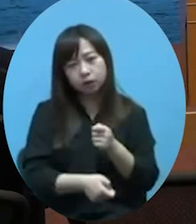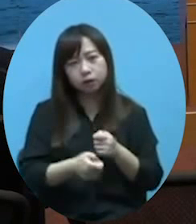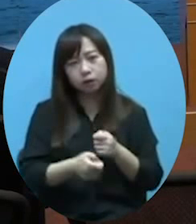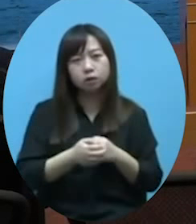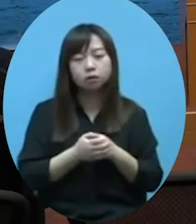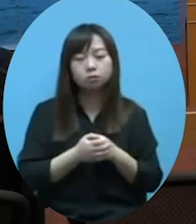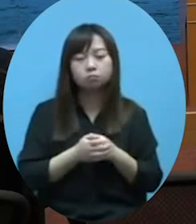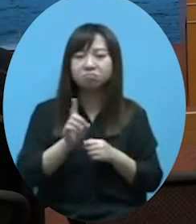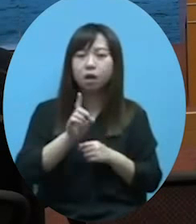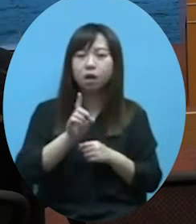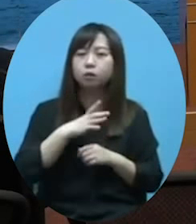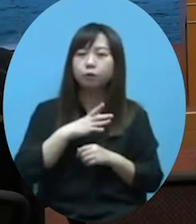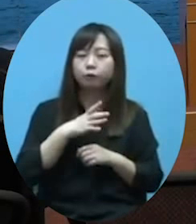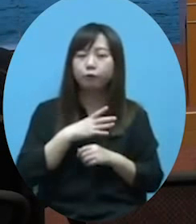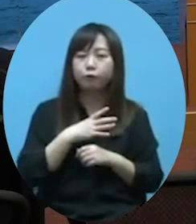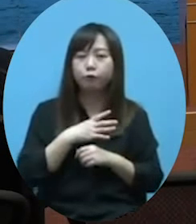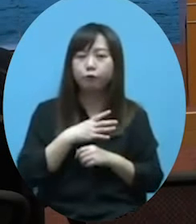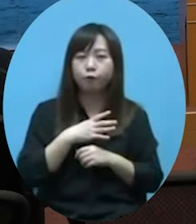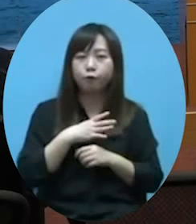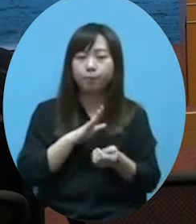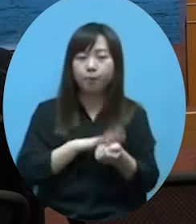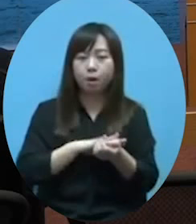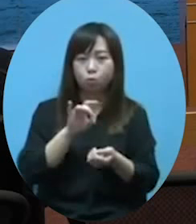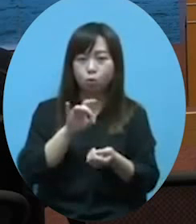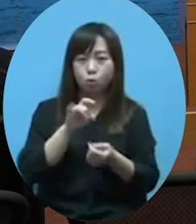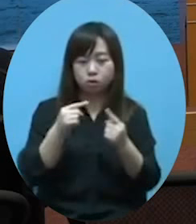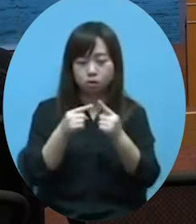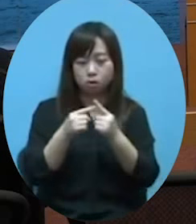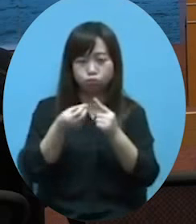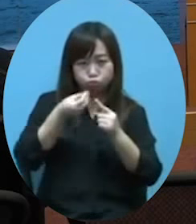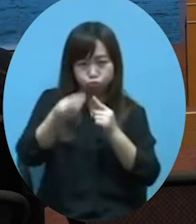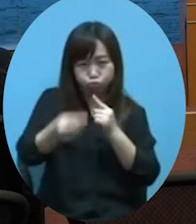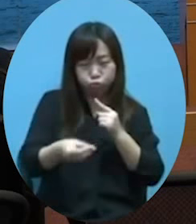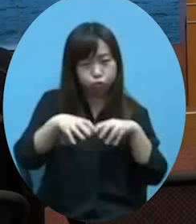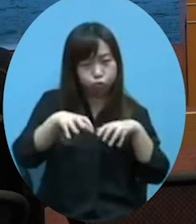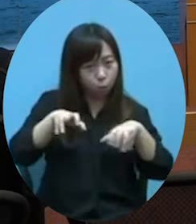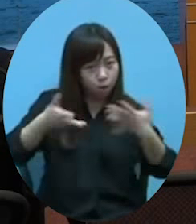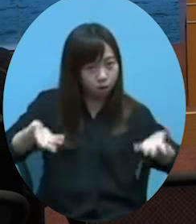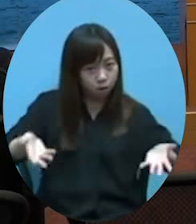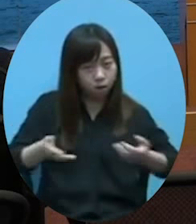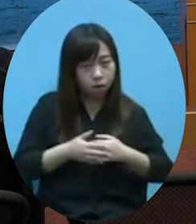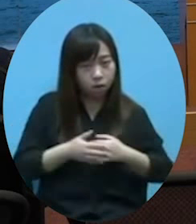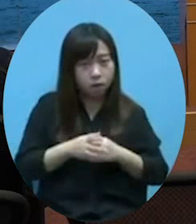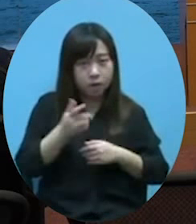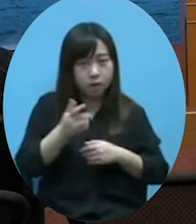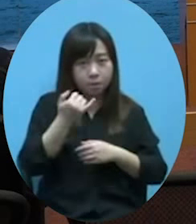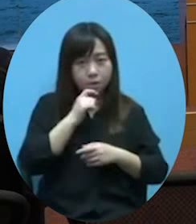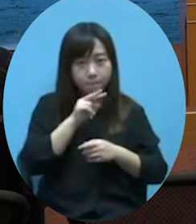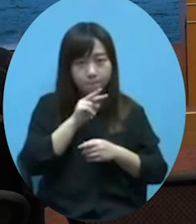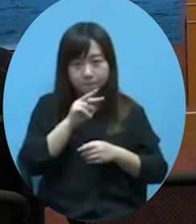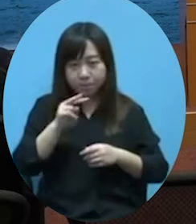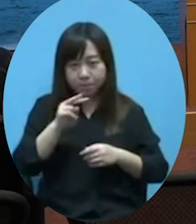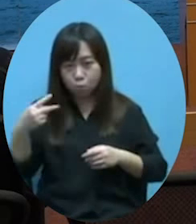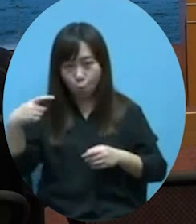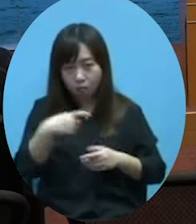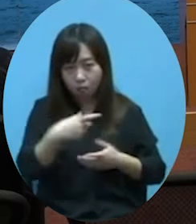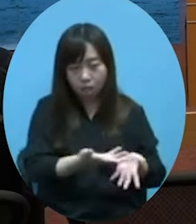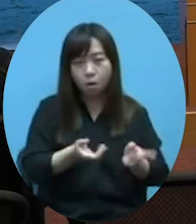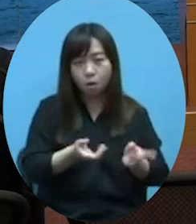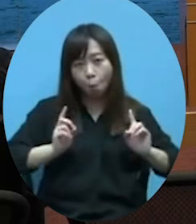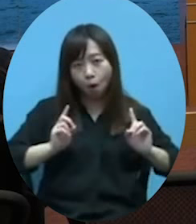spread from a human to an animalIs it because of a mutation of the virus or because of something else